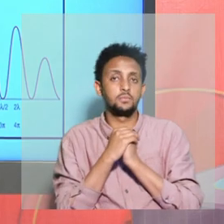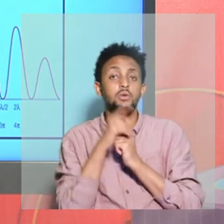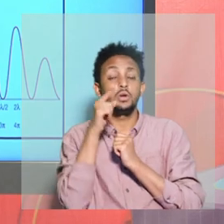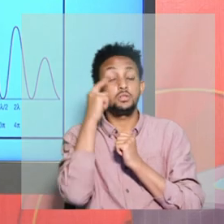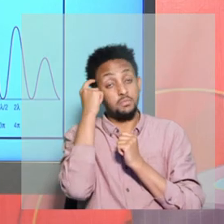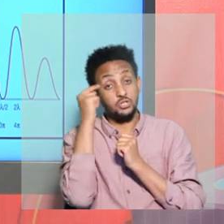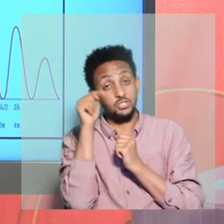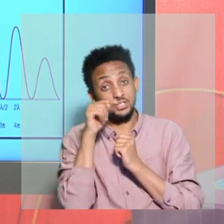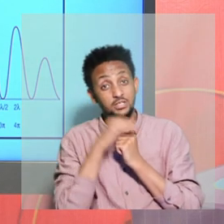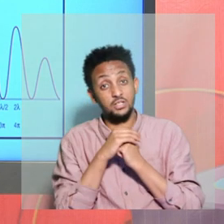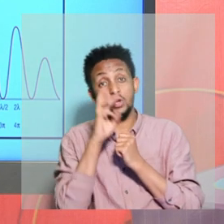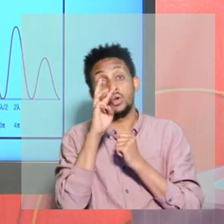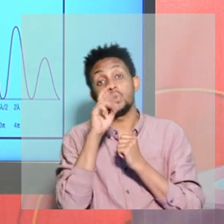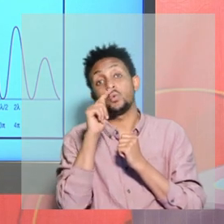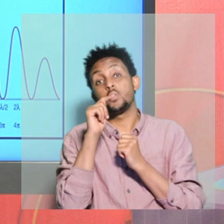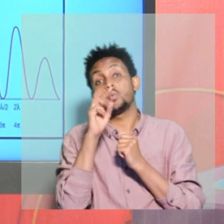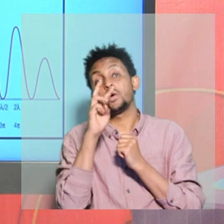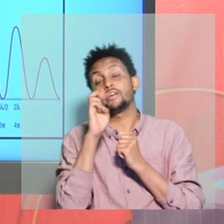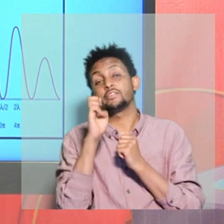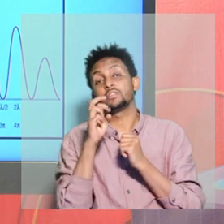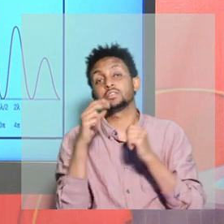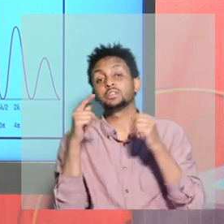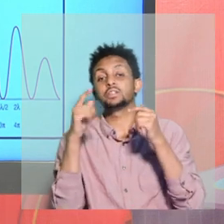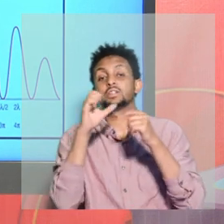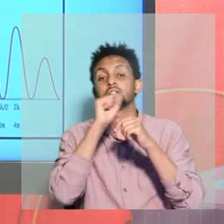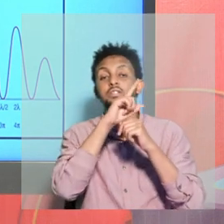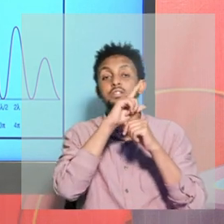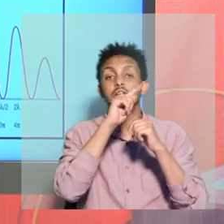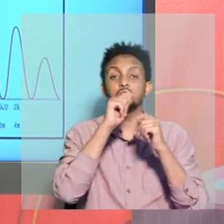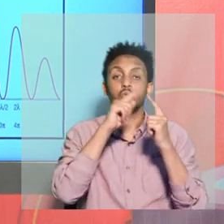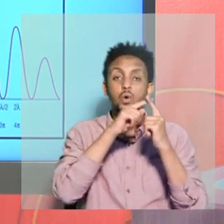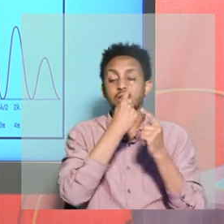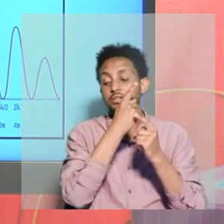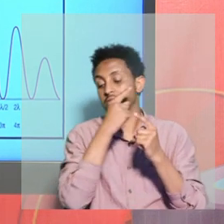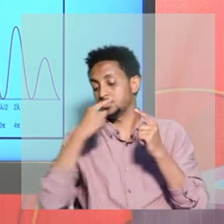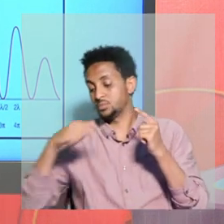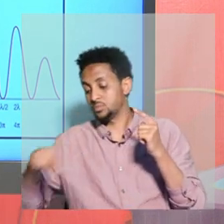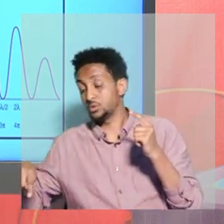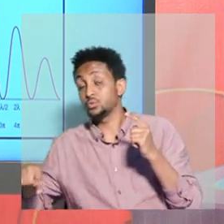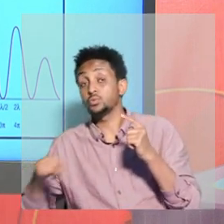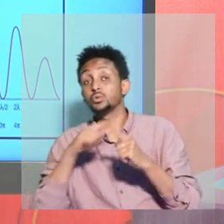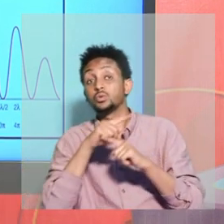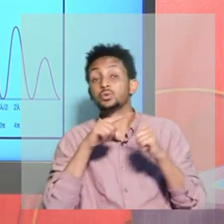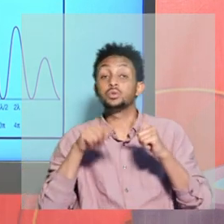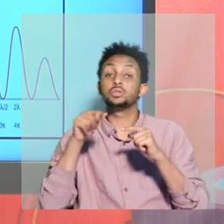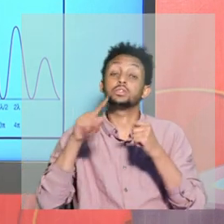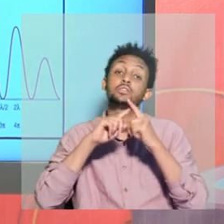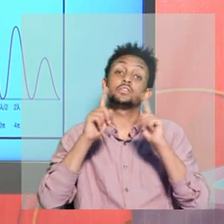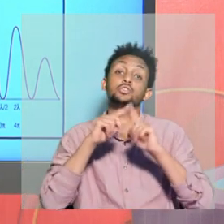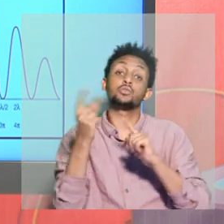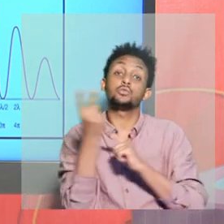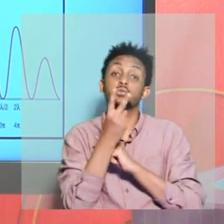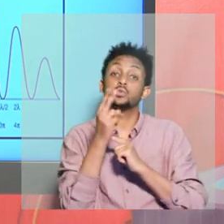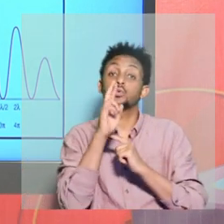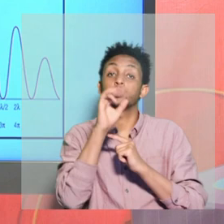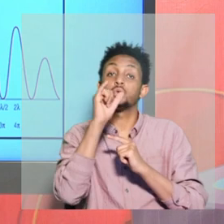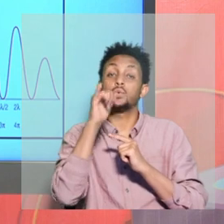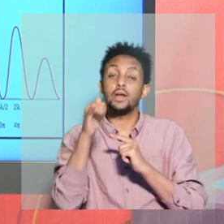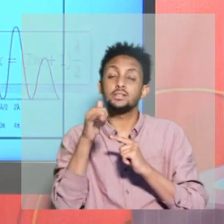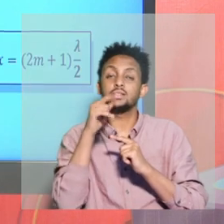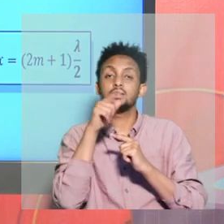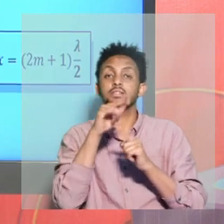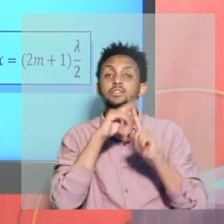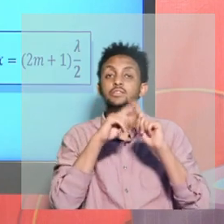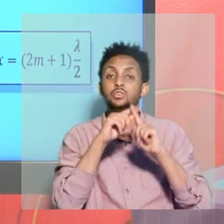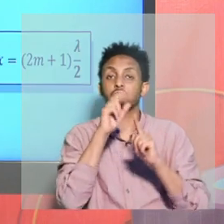we mentioned here, the wave propagating from slit 1 and slit 2. Here, slit 1 and slit 2. The difference of the two rays, if